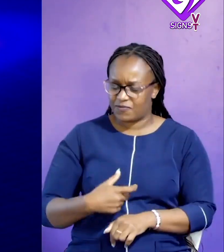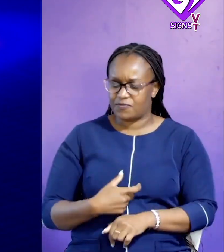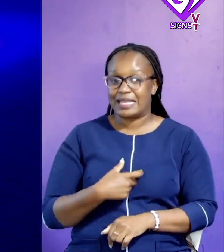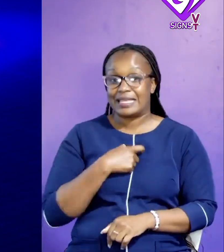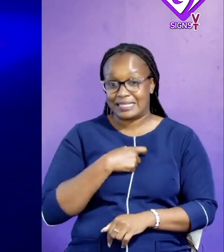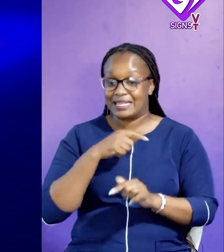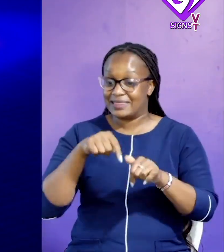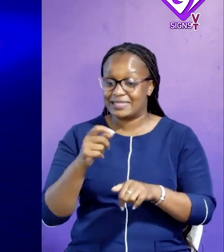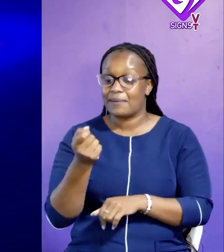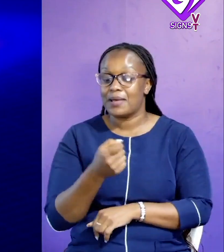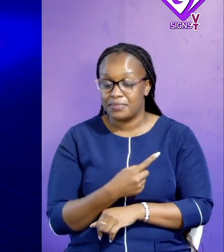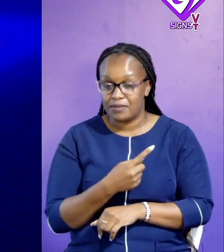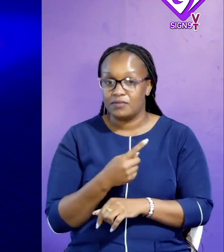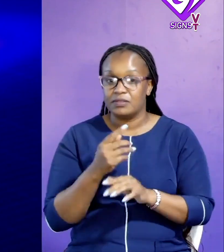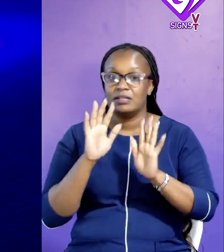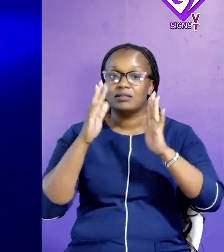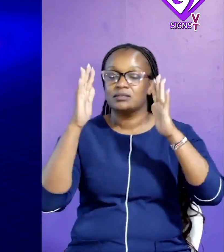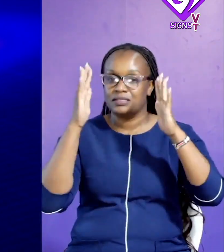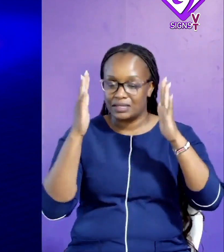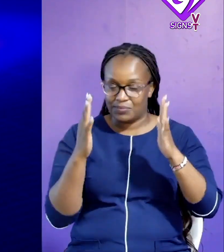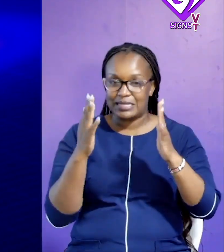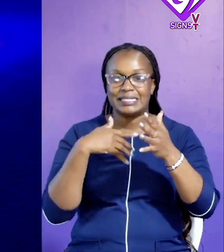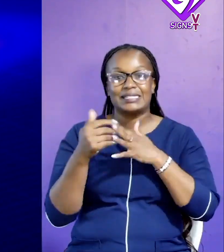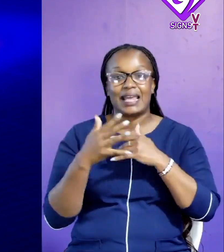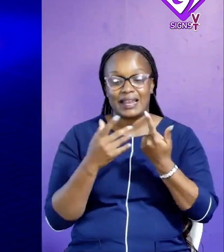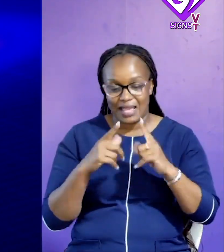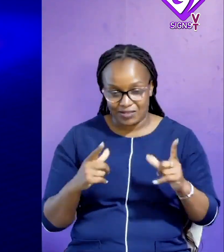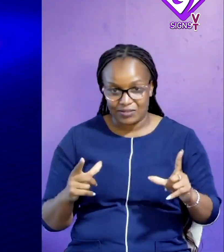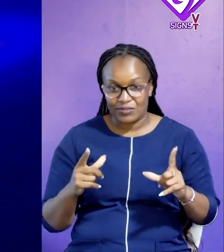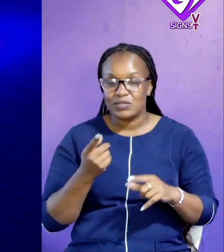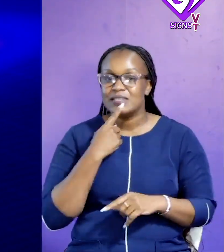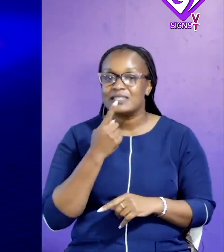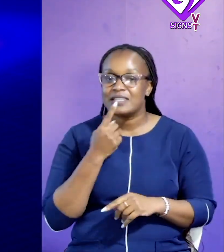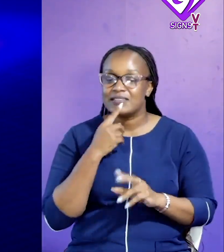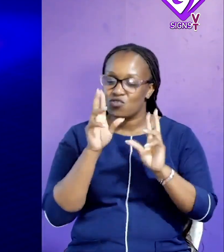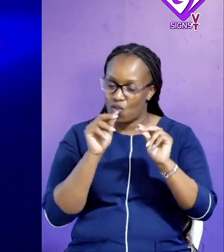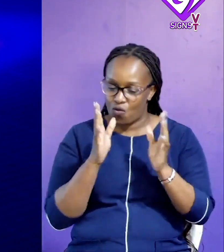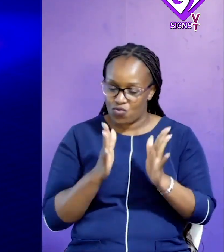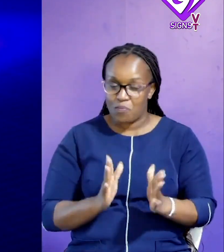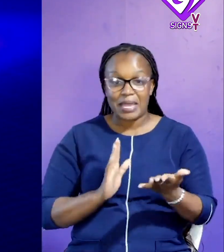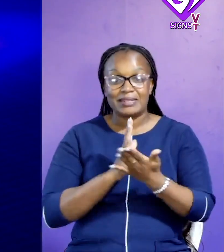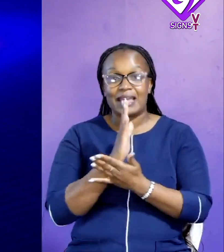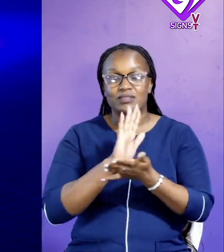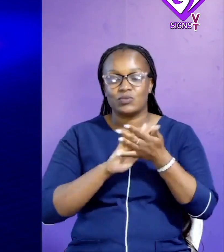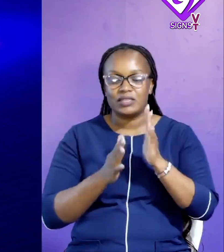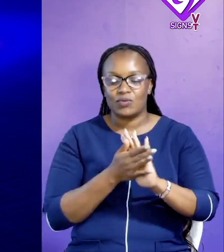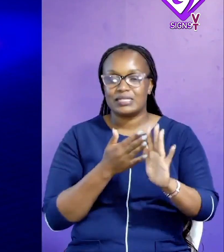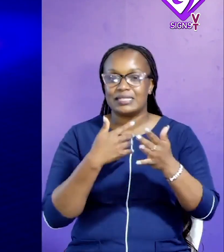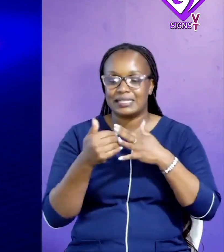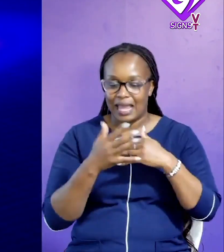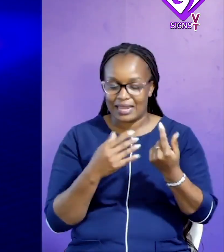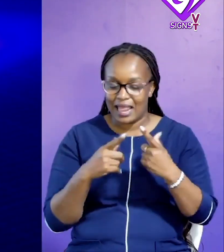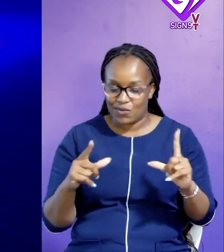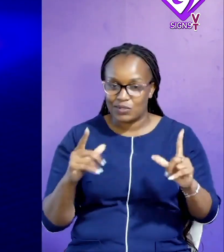of celebrating sign language. Tunasema no human rights without sign language